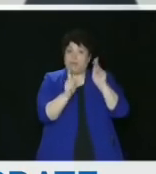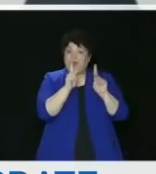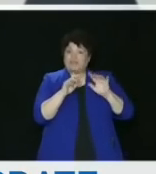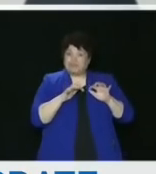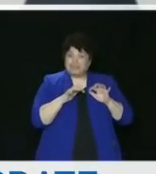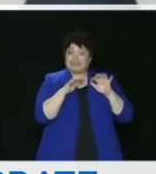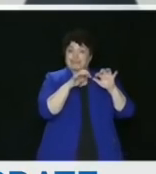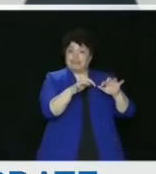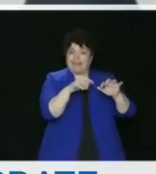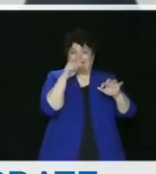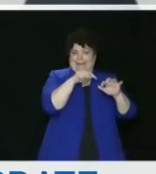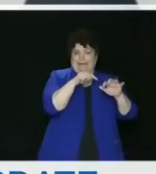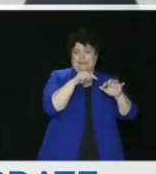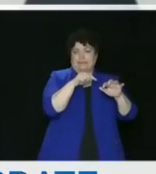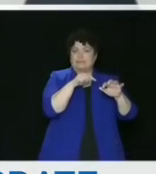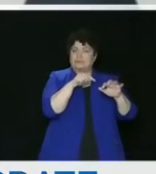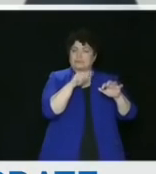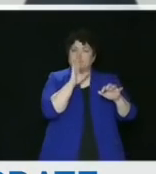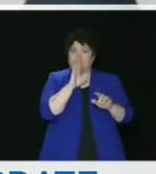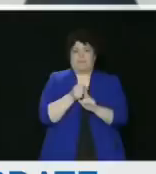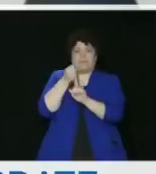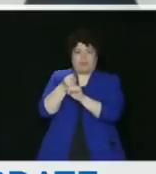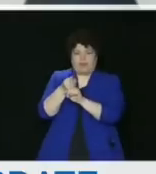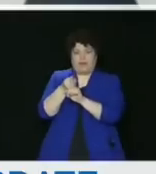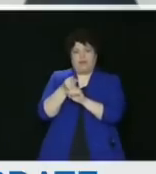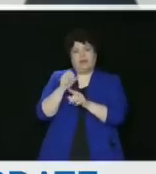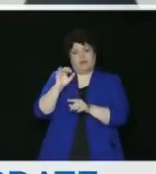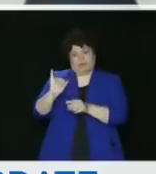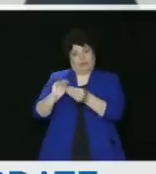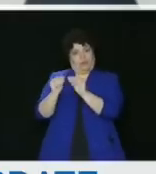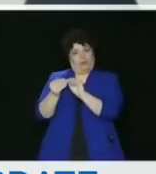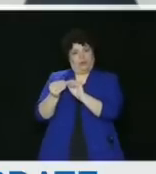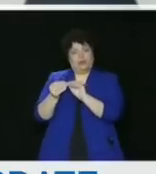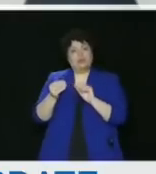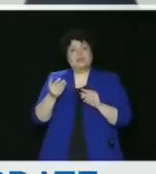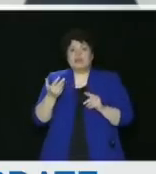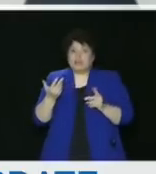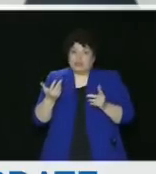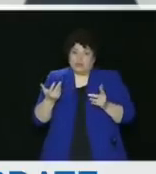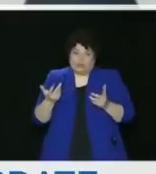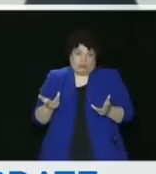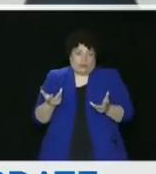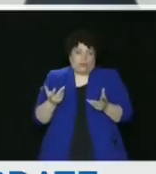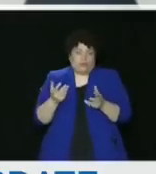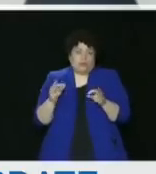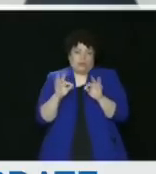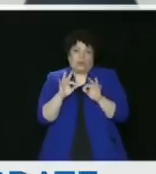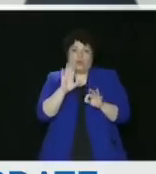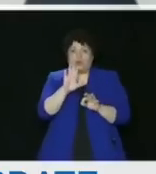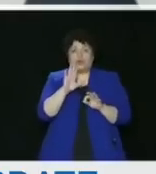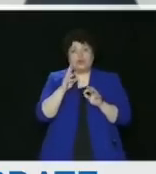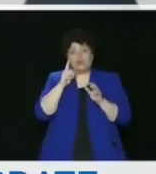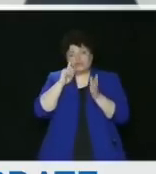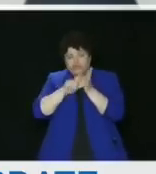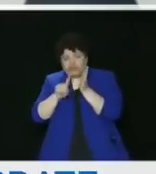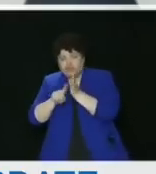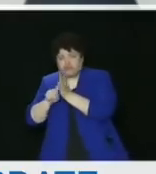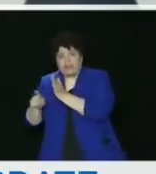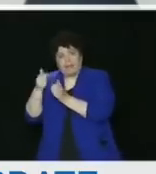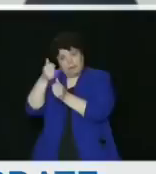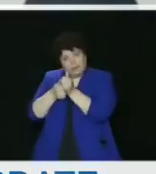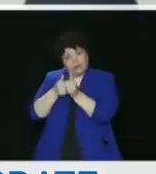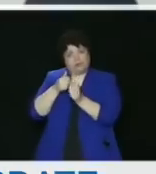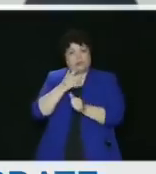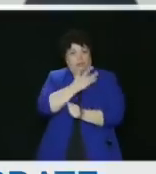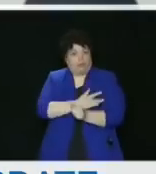the provinces with the highest populations. But I think it's important to follow what is going in each